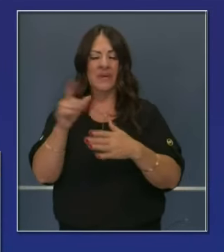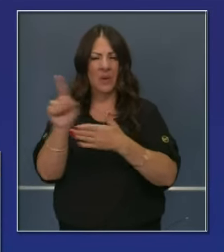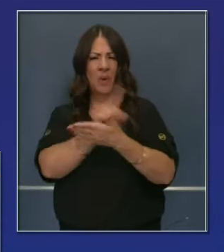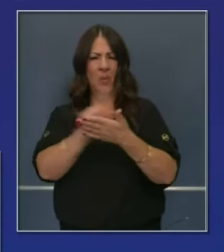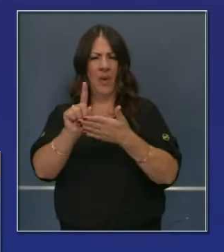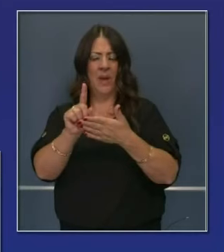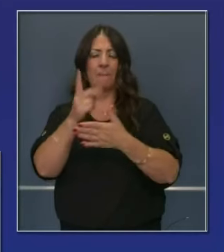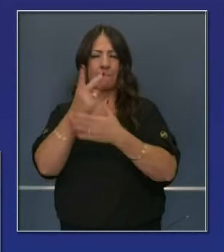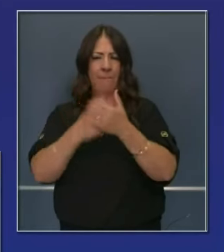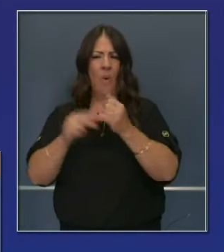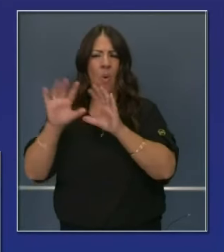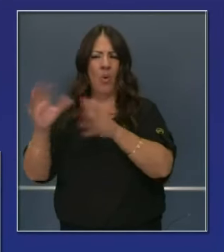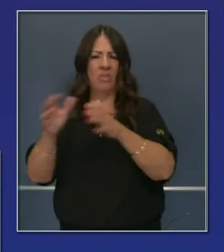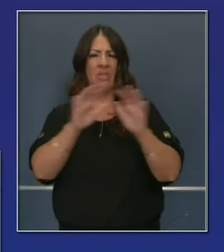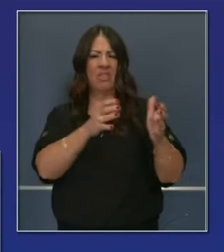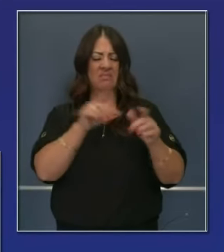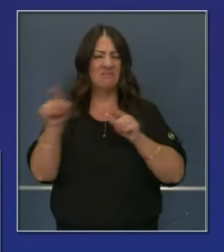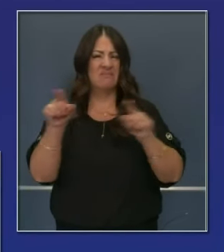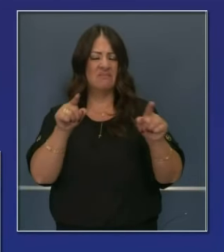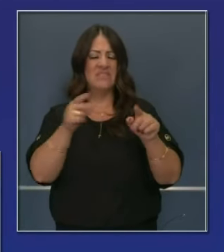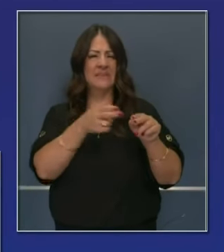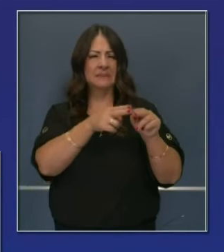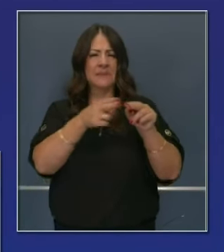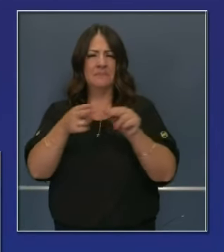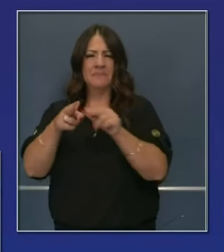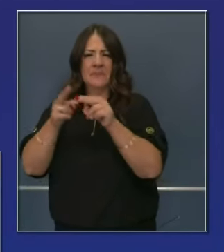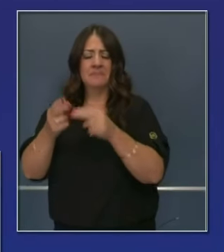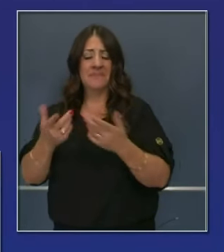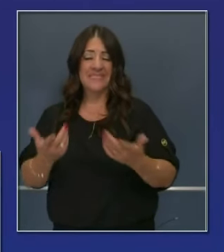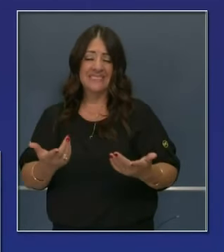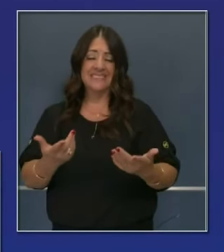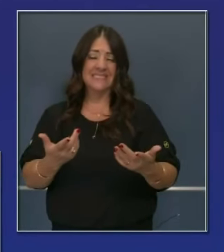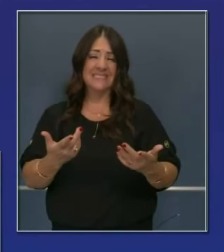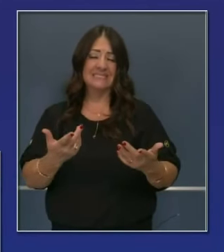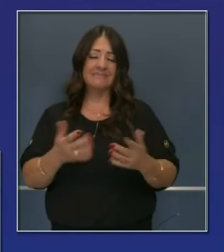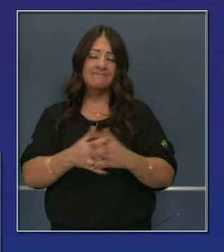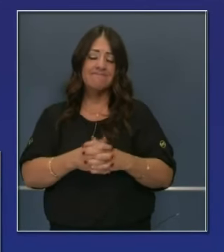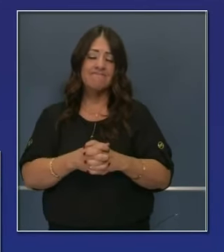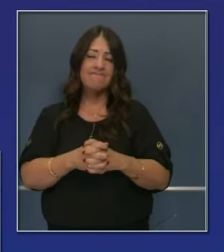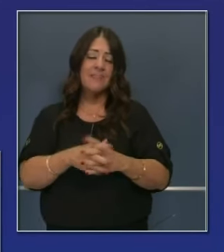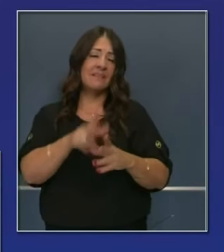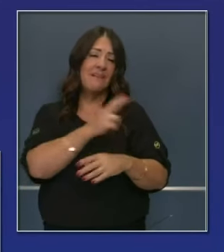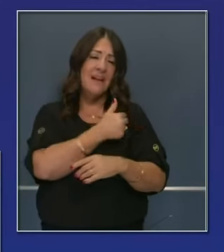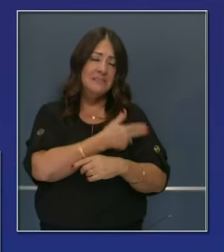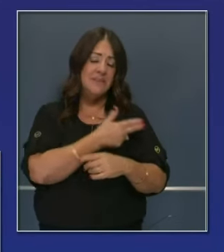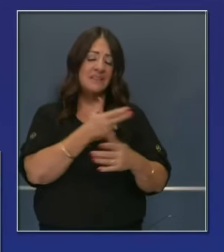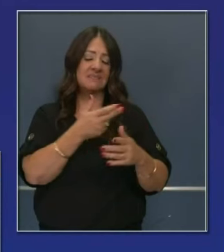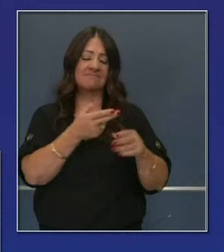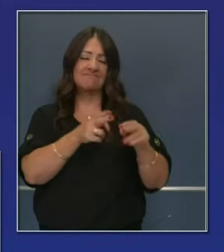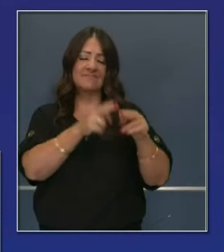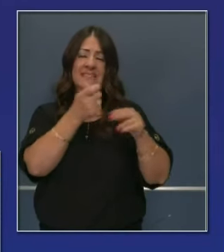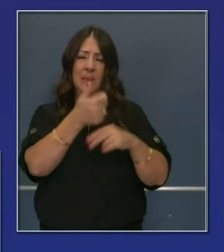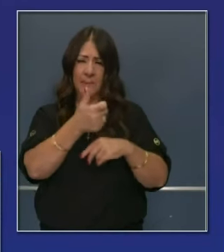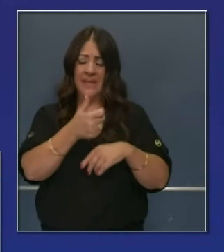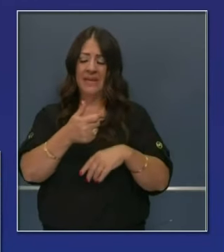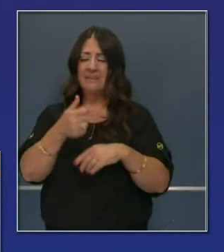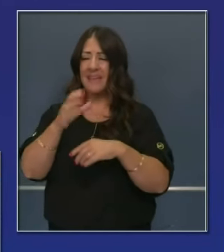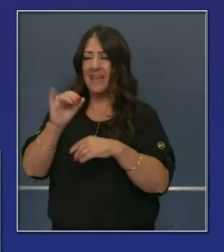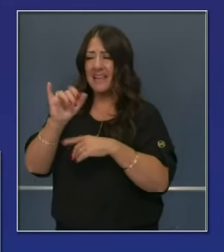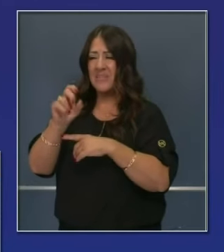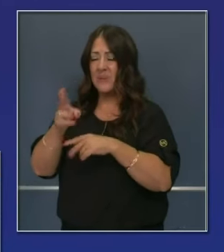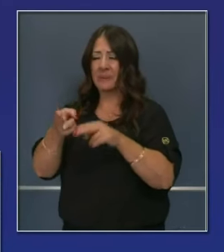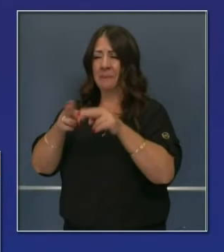have a 2.4% positivity rate, ICU admissions and hospitalizations have